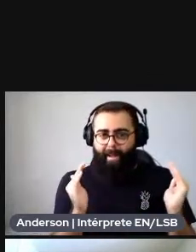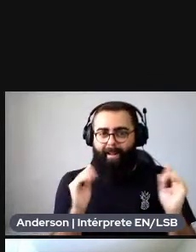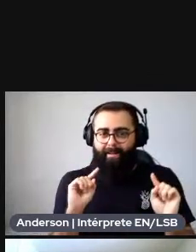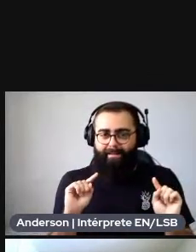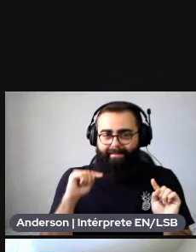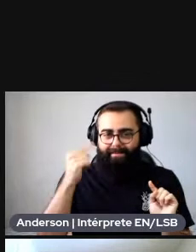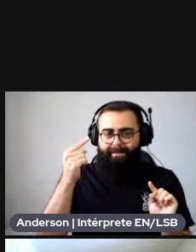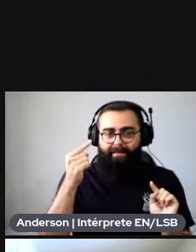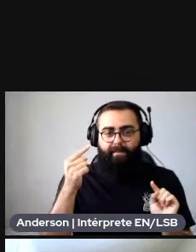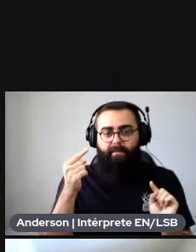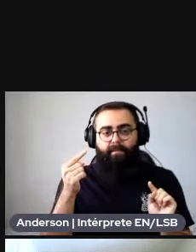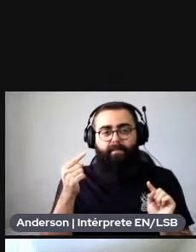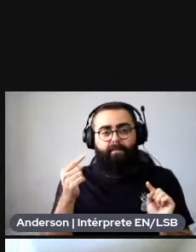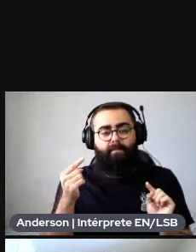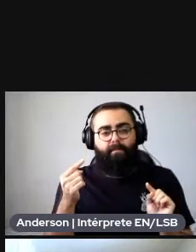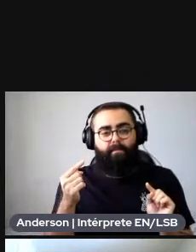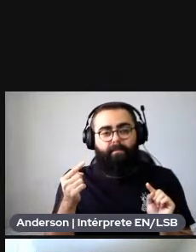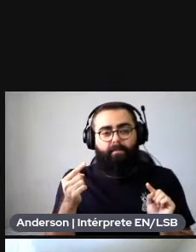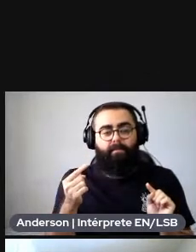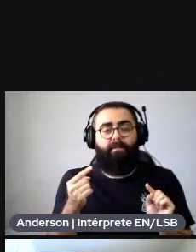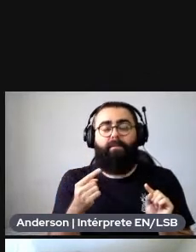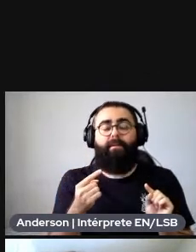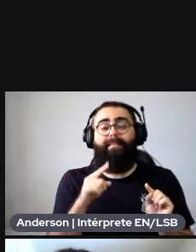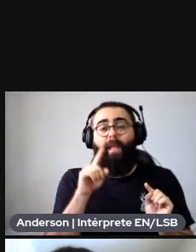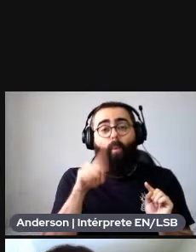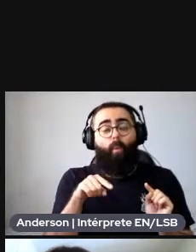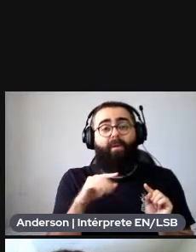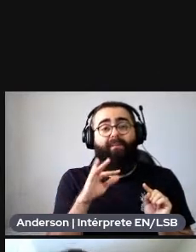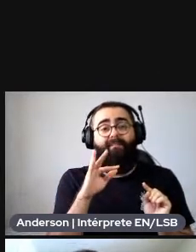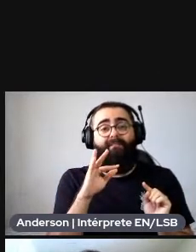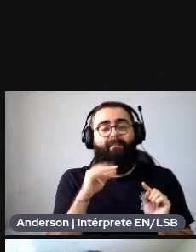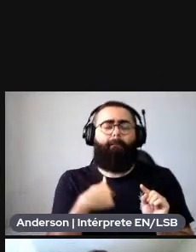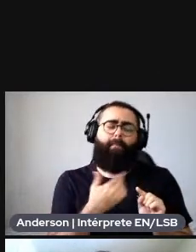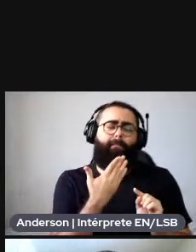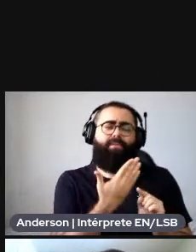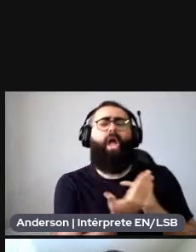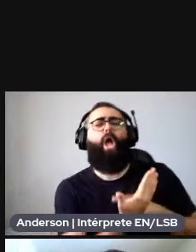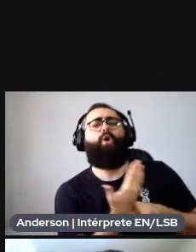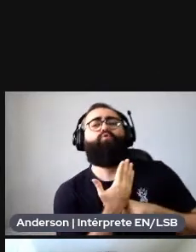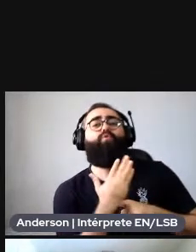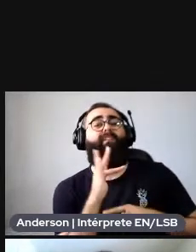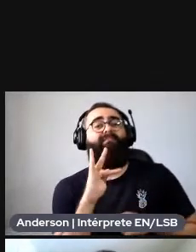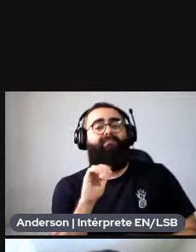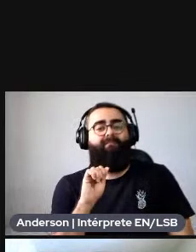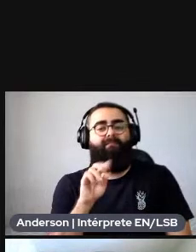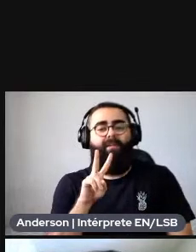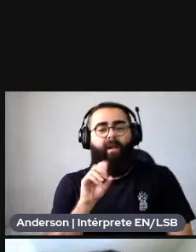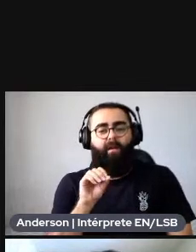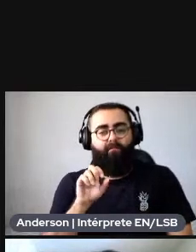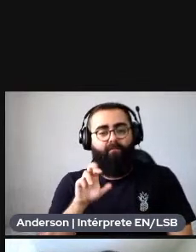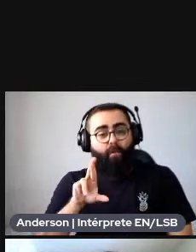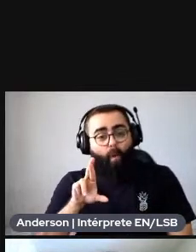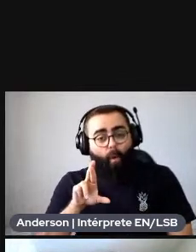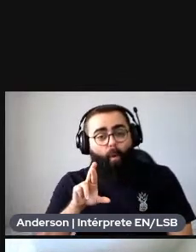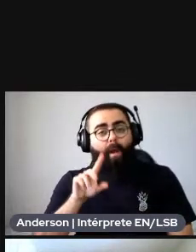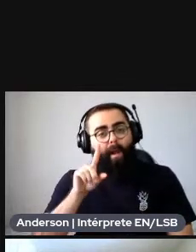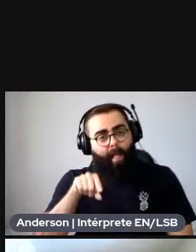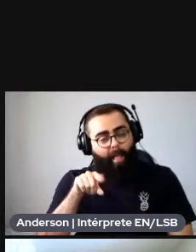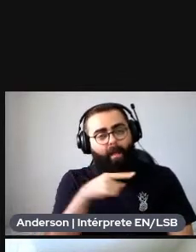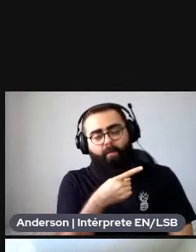event noun. Favor has to be done, consists of an action.